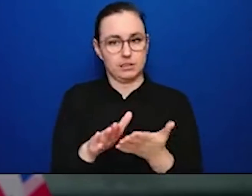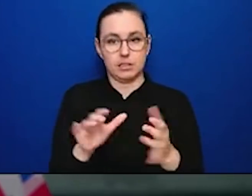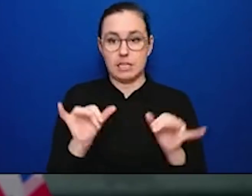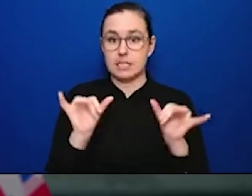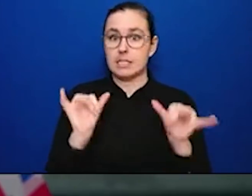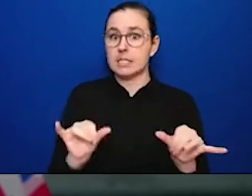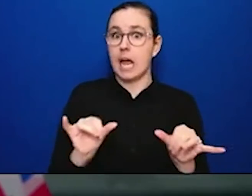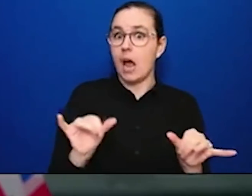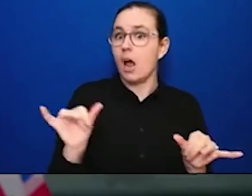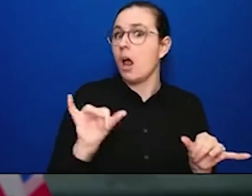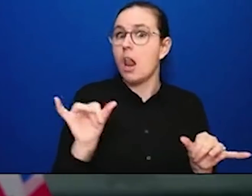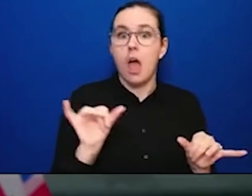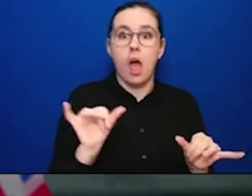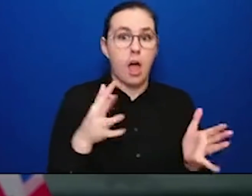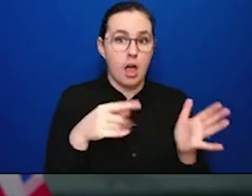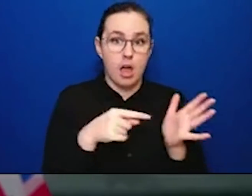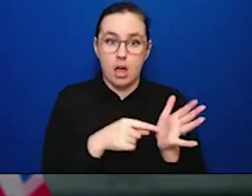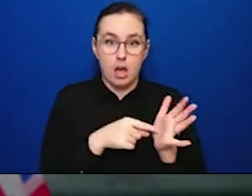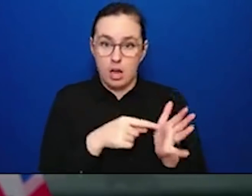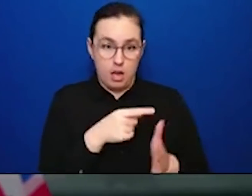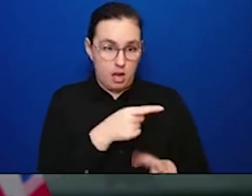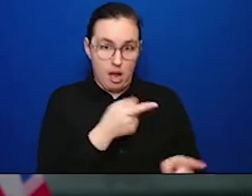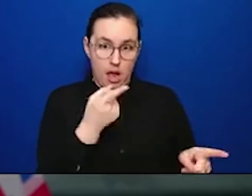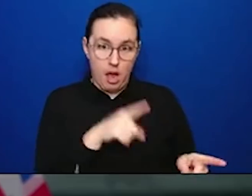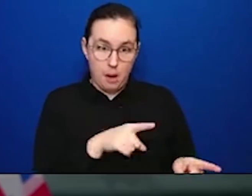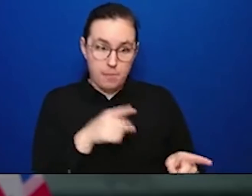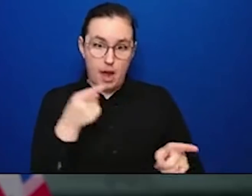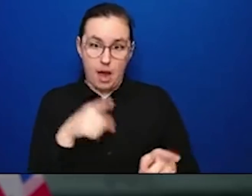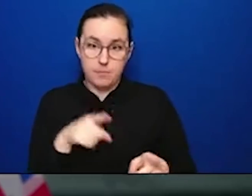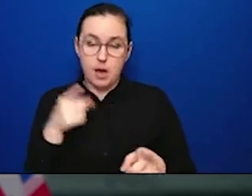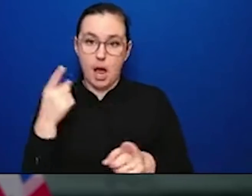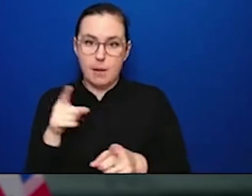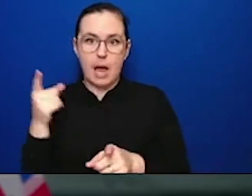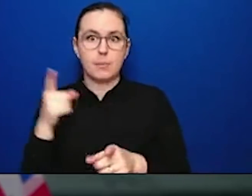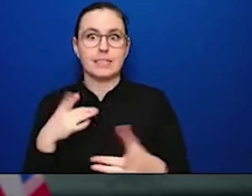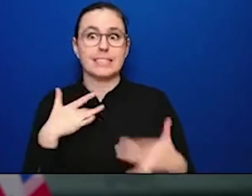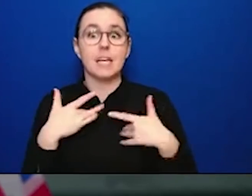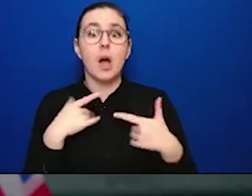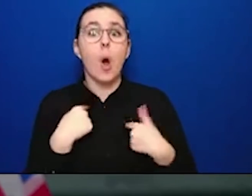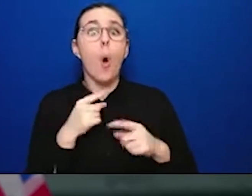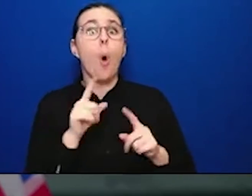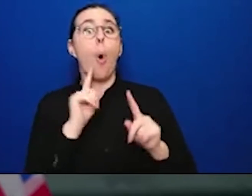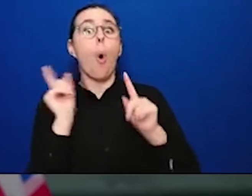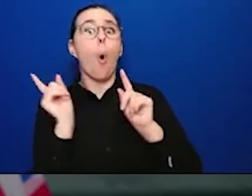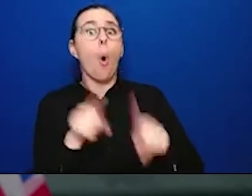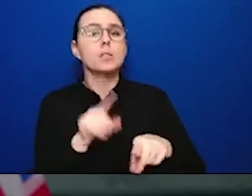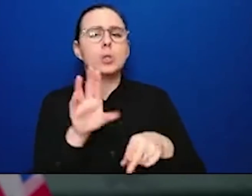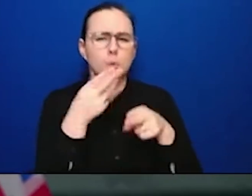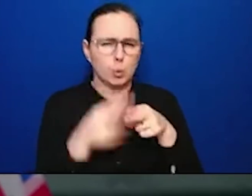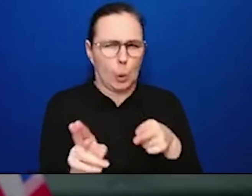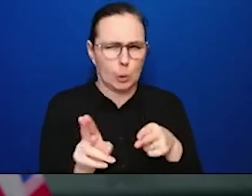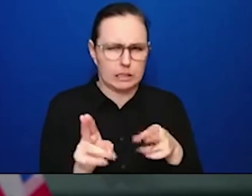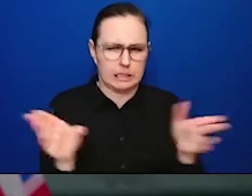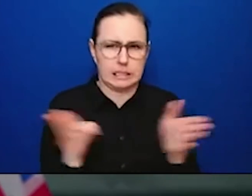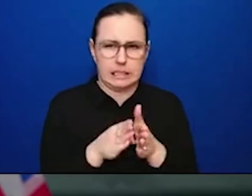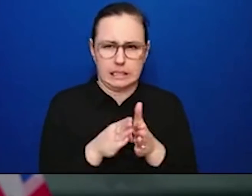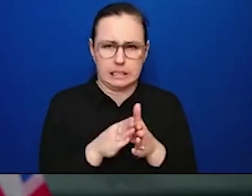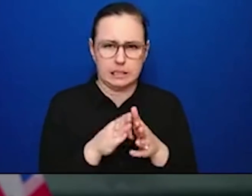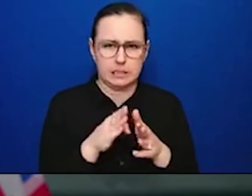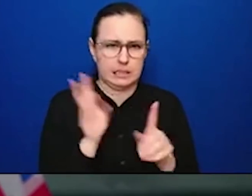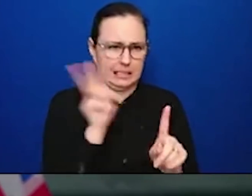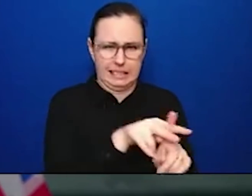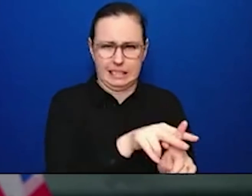need to be shut are shut for that period of time, the least period of time possible. And this is, I talked a little bit